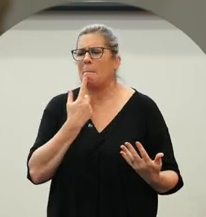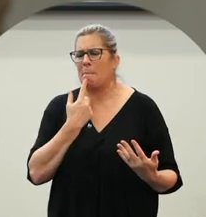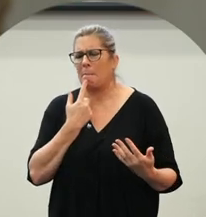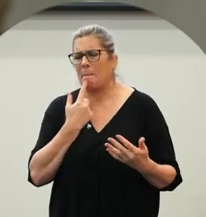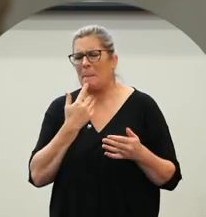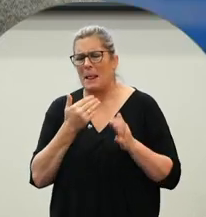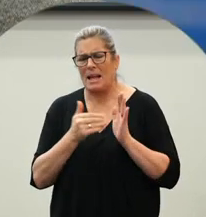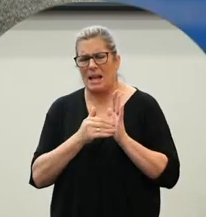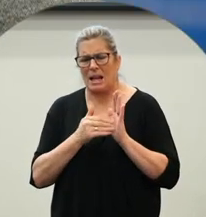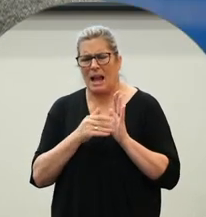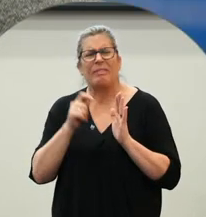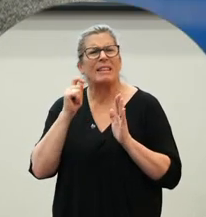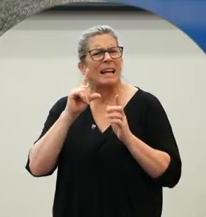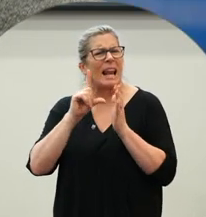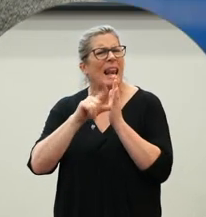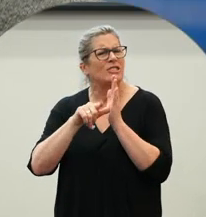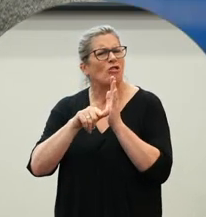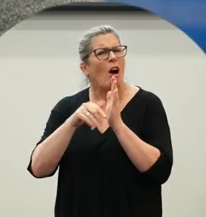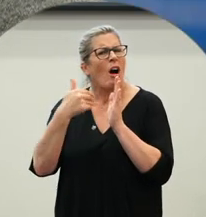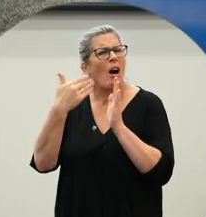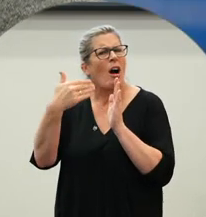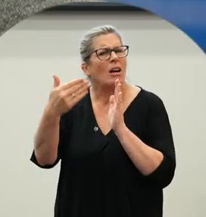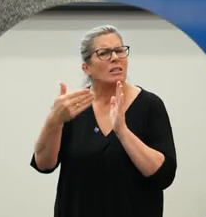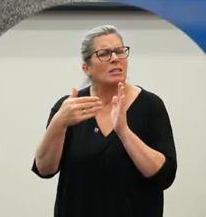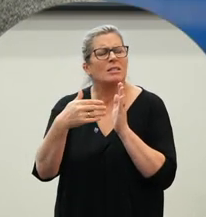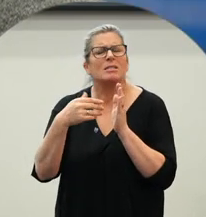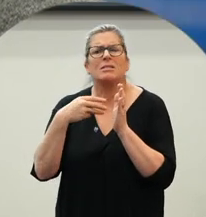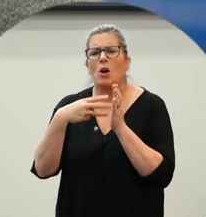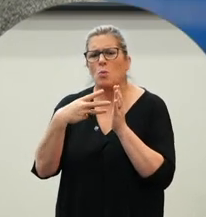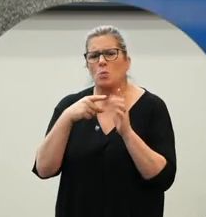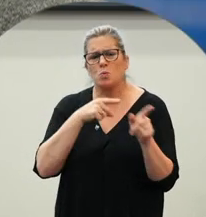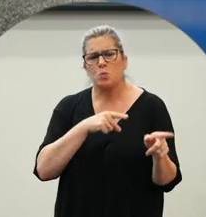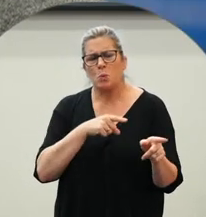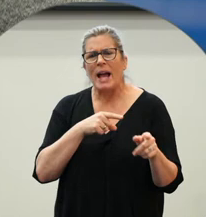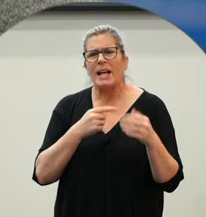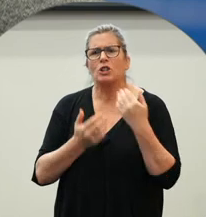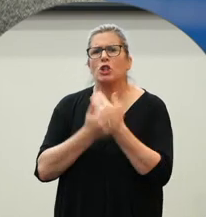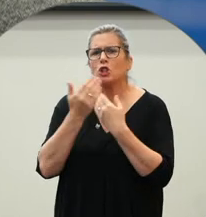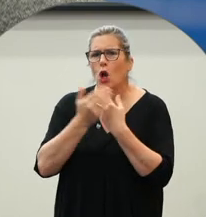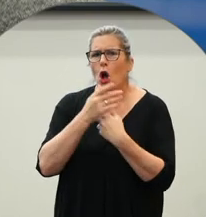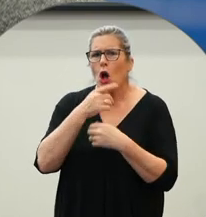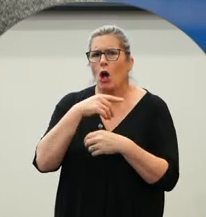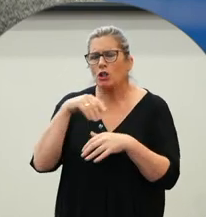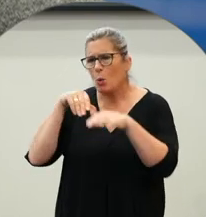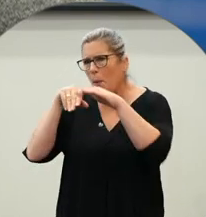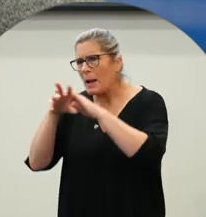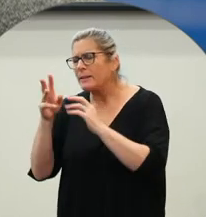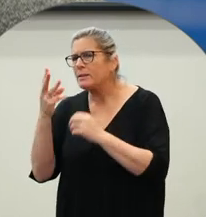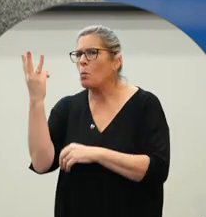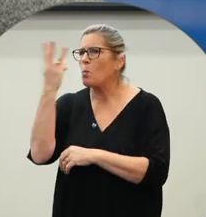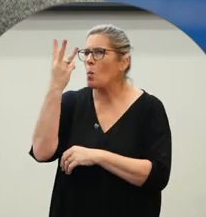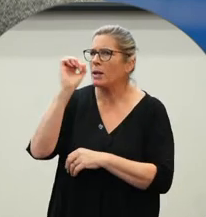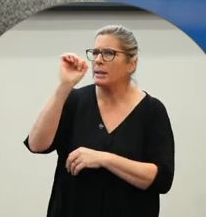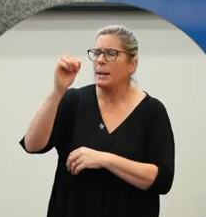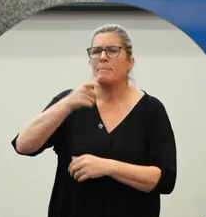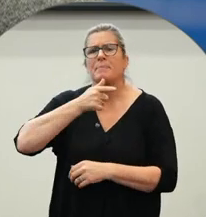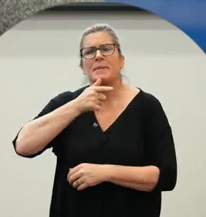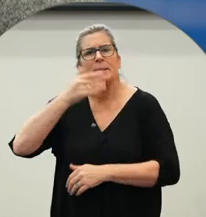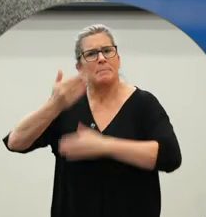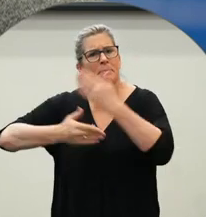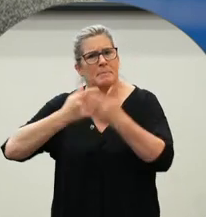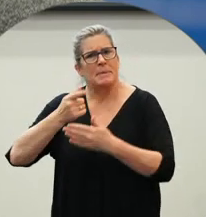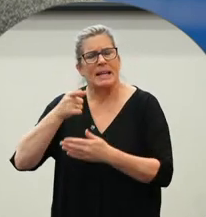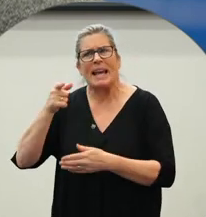Yeah, later on, when Rose was very young, she went to see Oswald Mosley speak. But he was kind of disgraced by then, post-World War II.